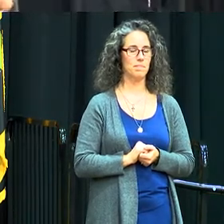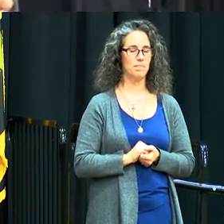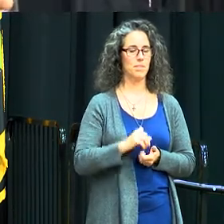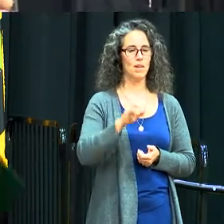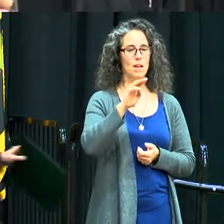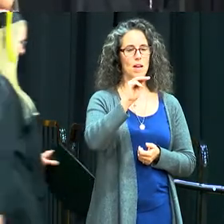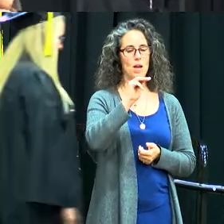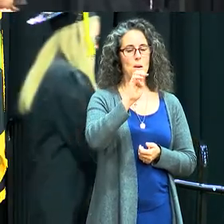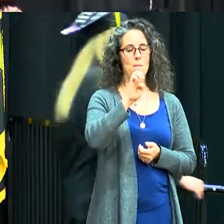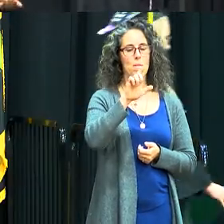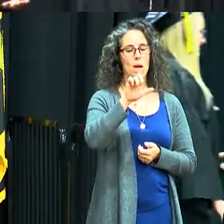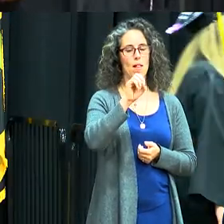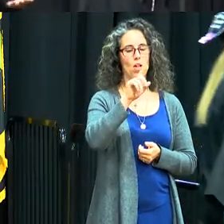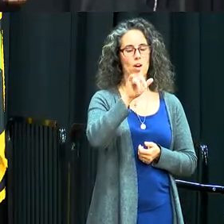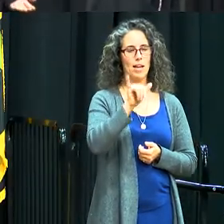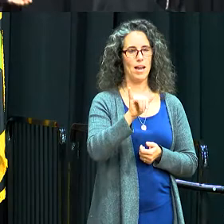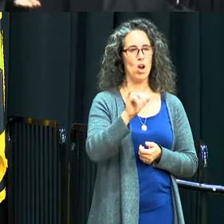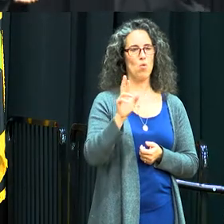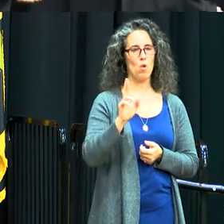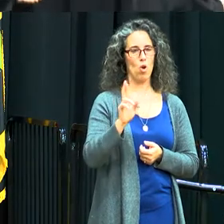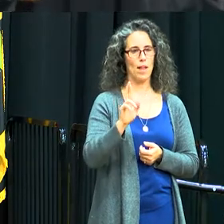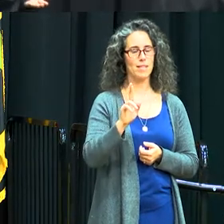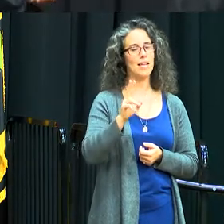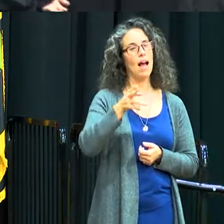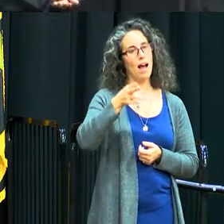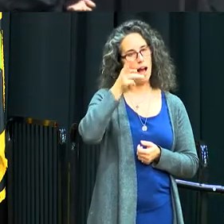Melody Justine Robles, high honors.